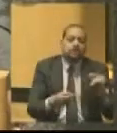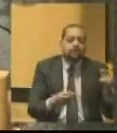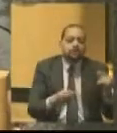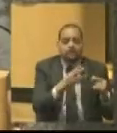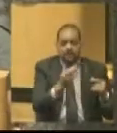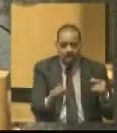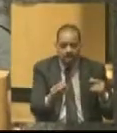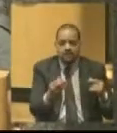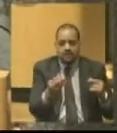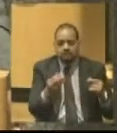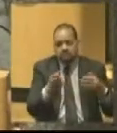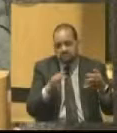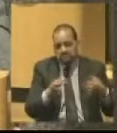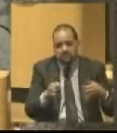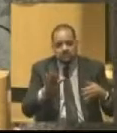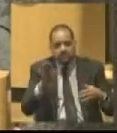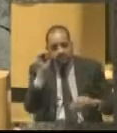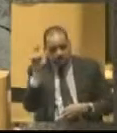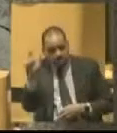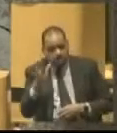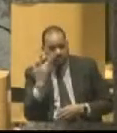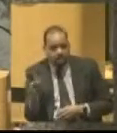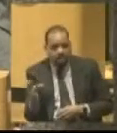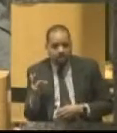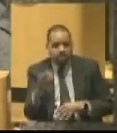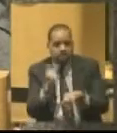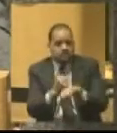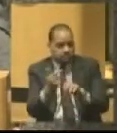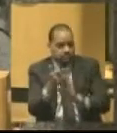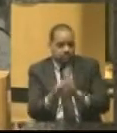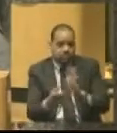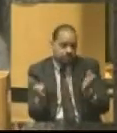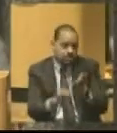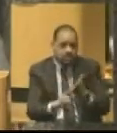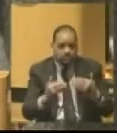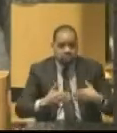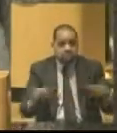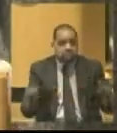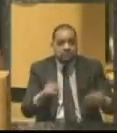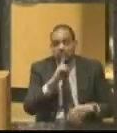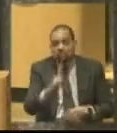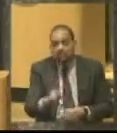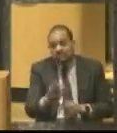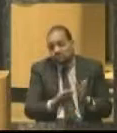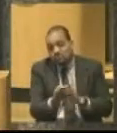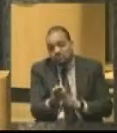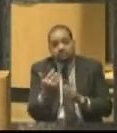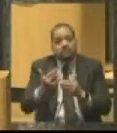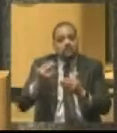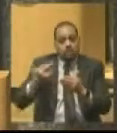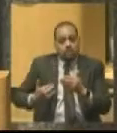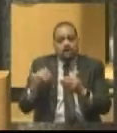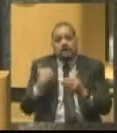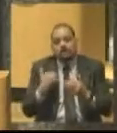wrong, it's that they both assumed that there had been no emancipation until Lincoln finally, at long last, proclaimed it. The myth erased